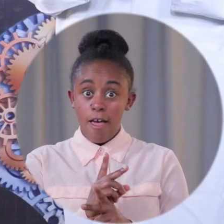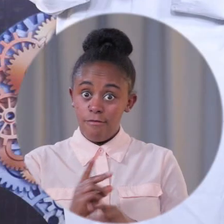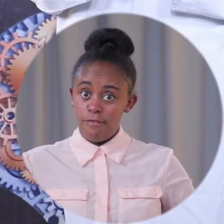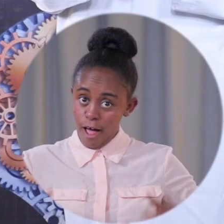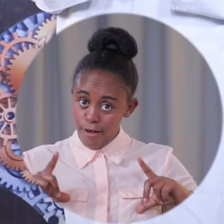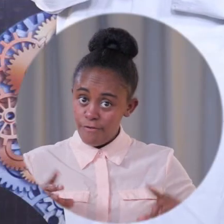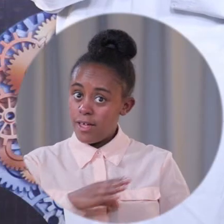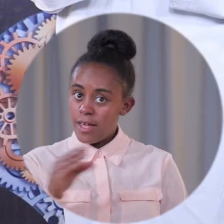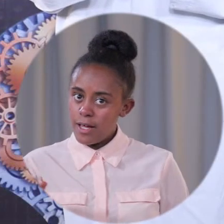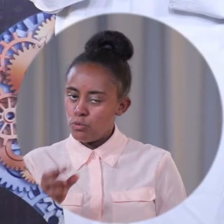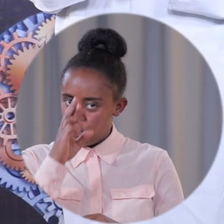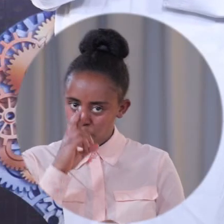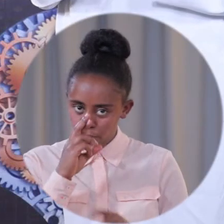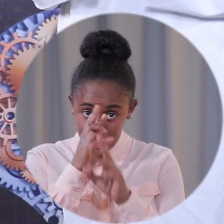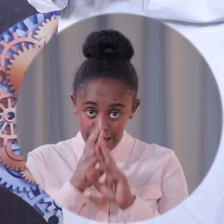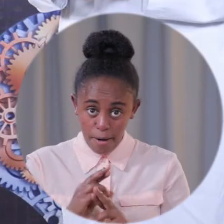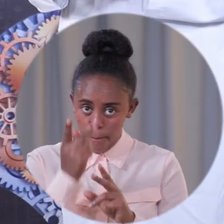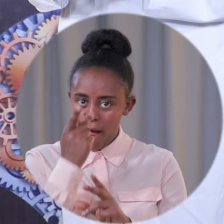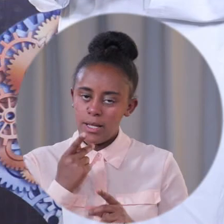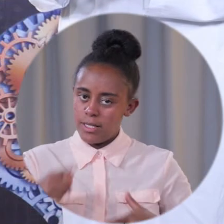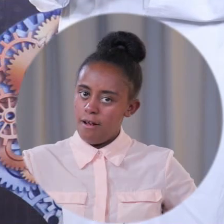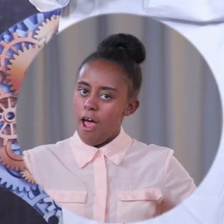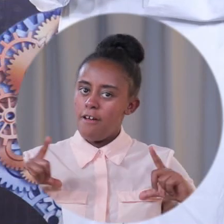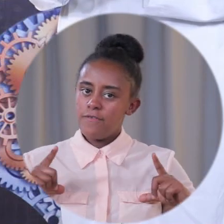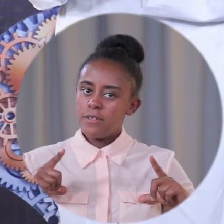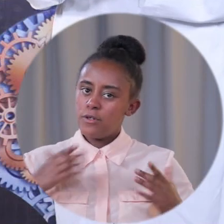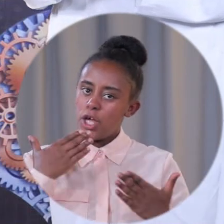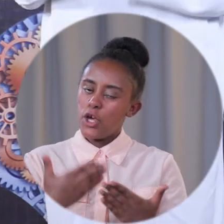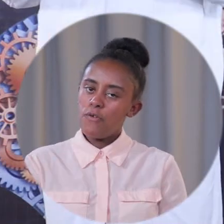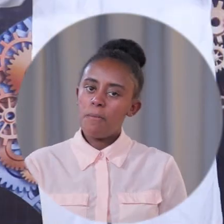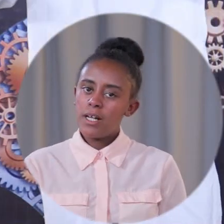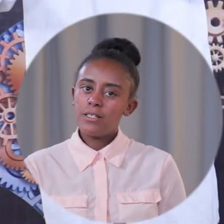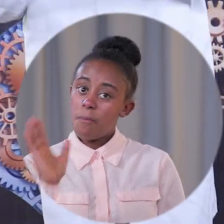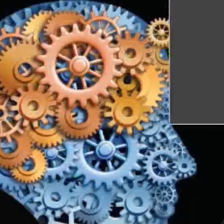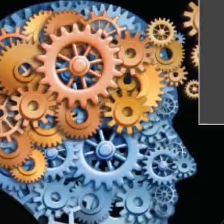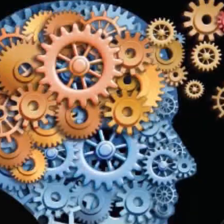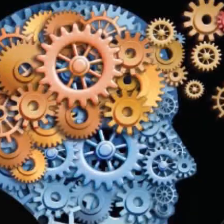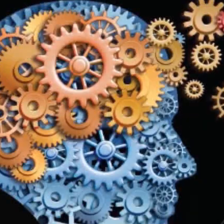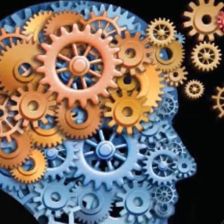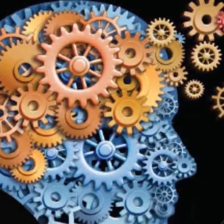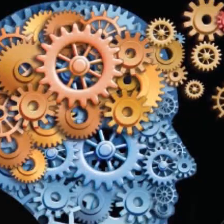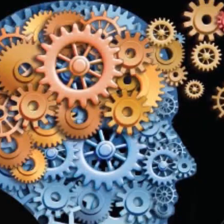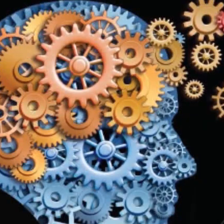and your dear parents' lives. Thank you very much. Bye-bye.